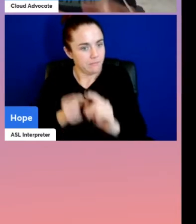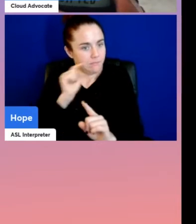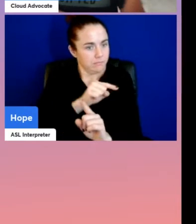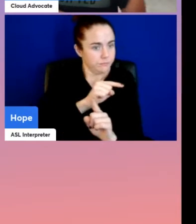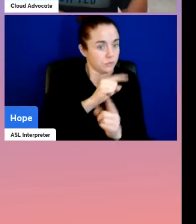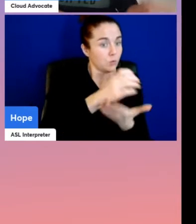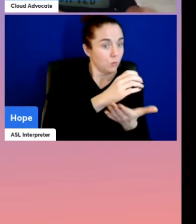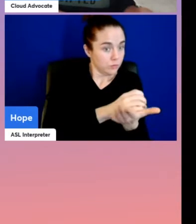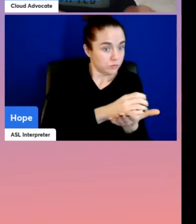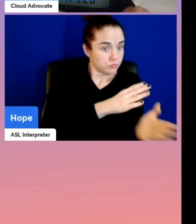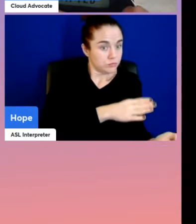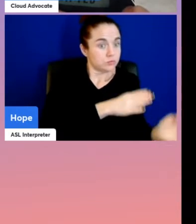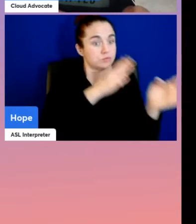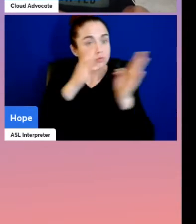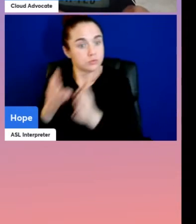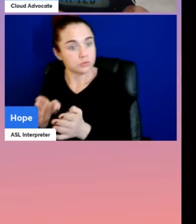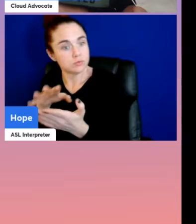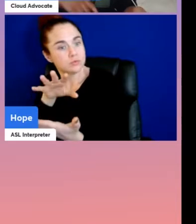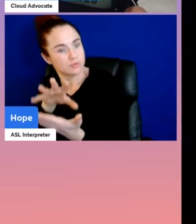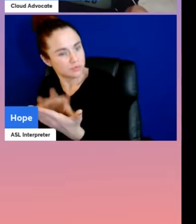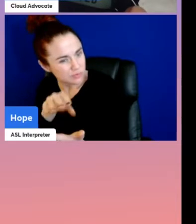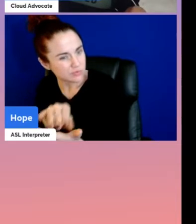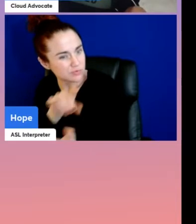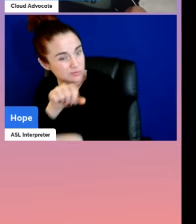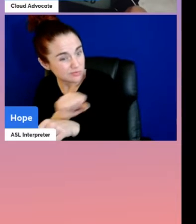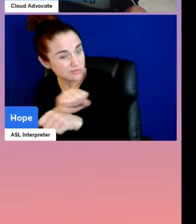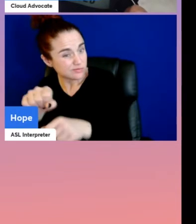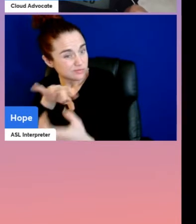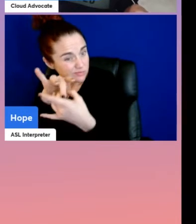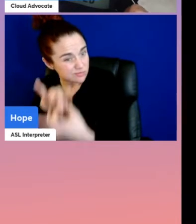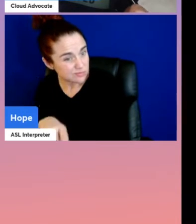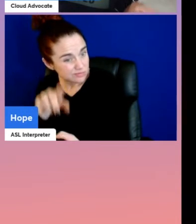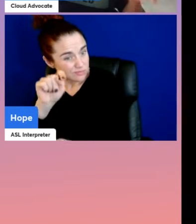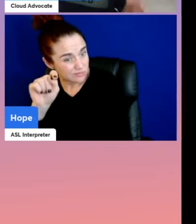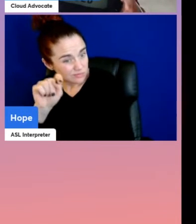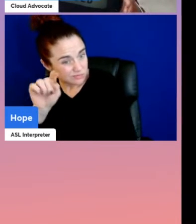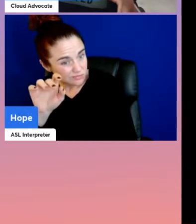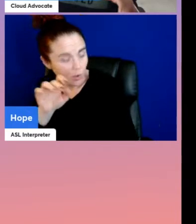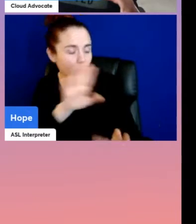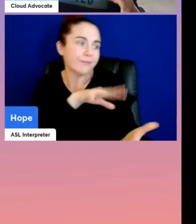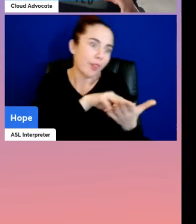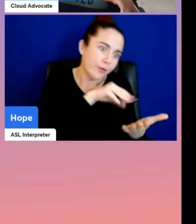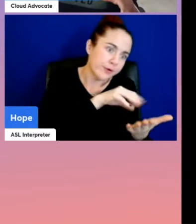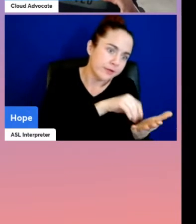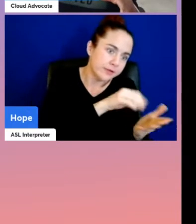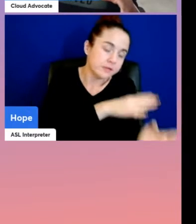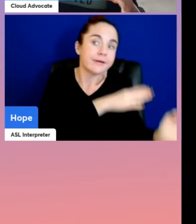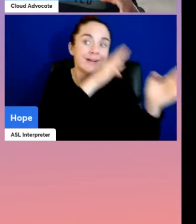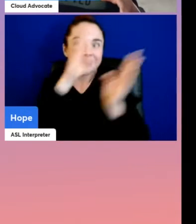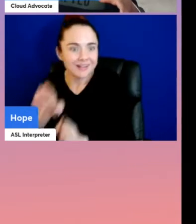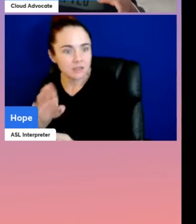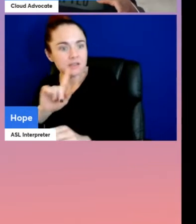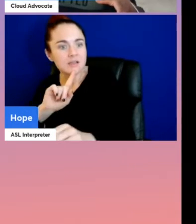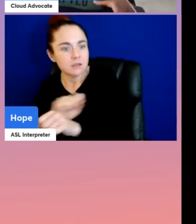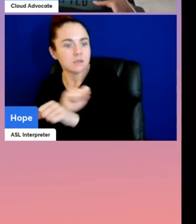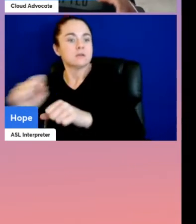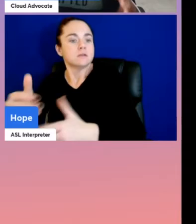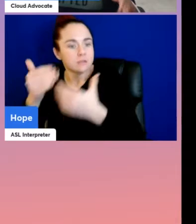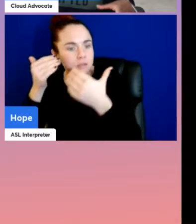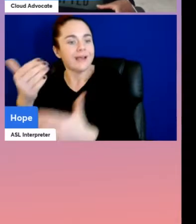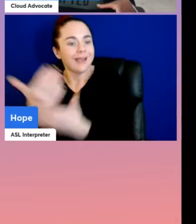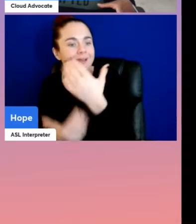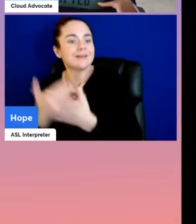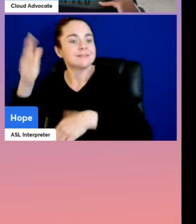and learning about Terraform and then actually hands on keyboard doing the